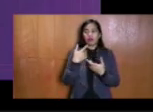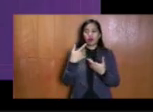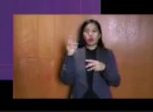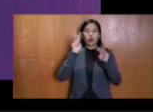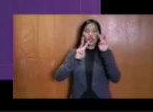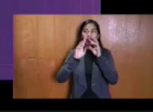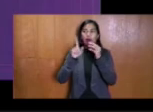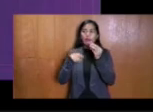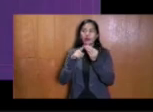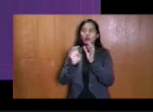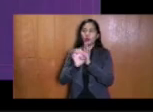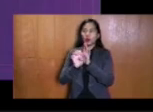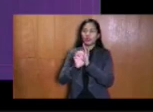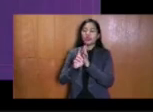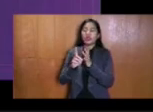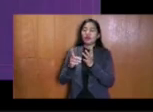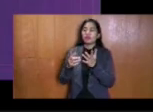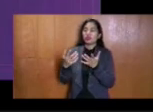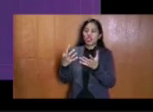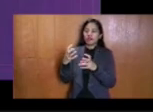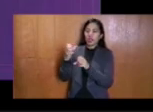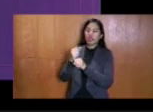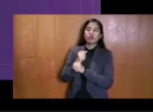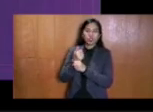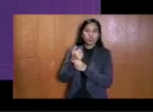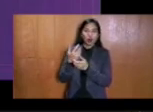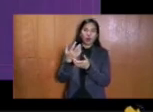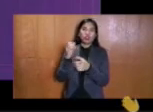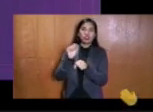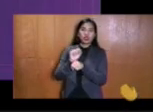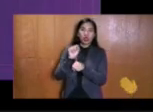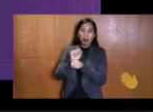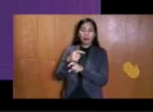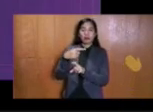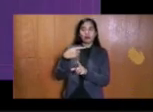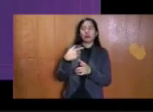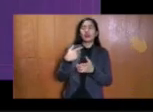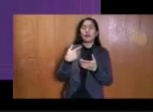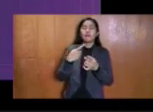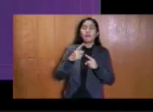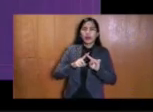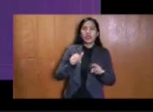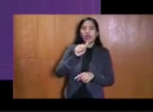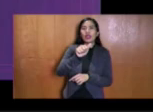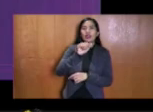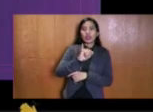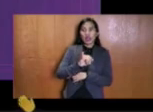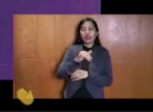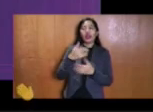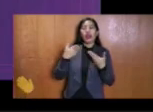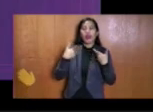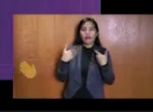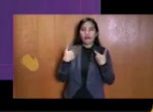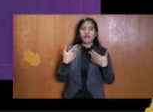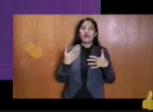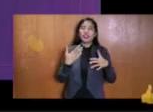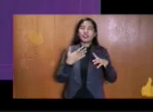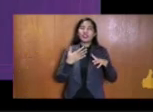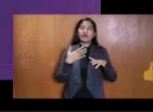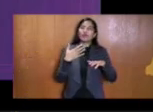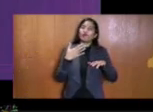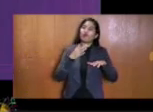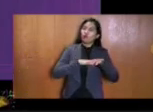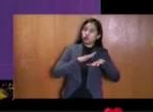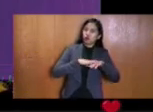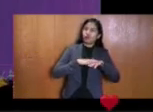revenue sharing, all these issues. But the idea is AI poses a threat to the industry. And